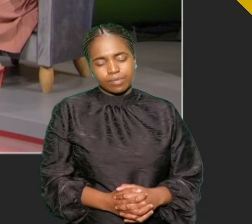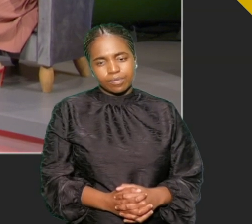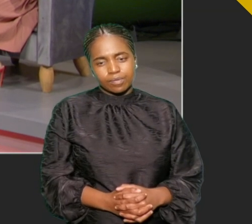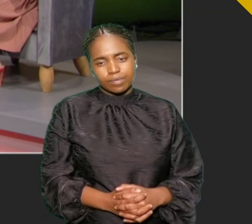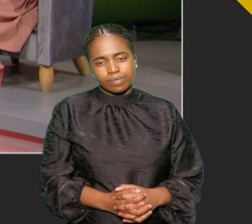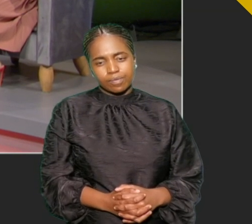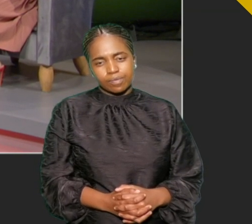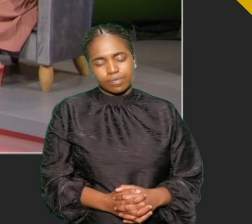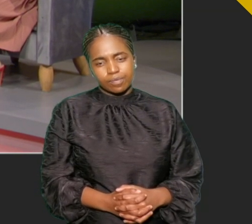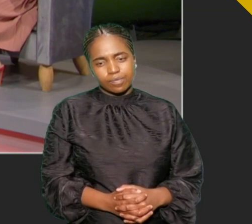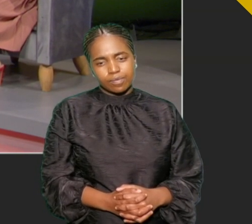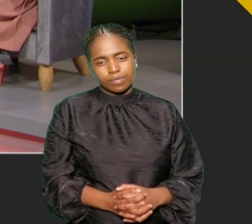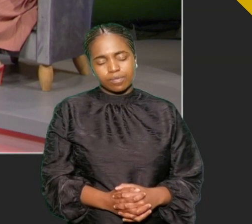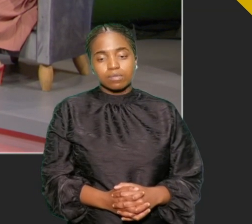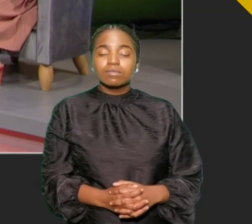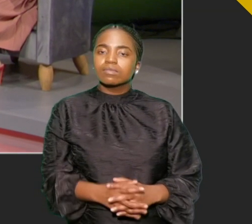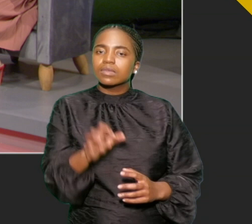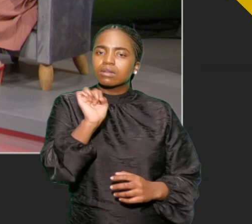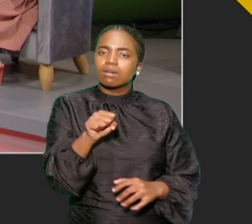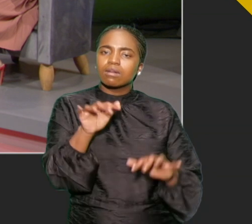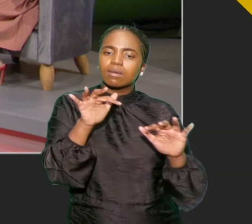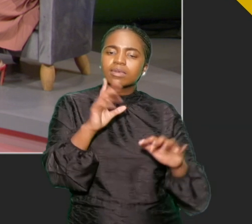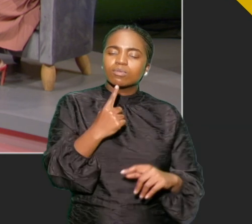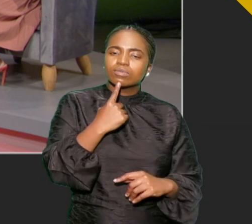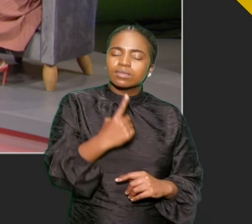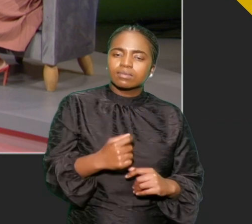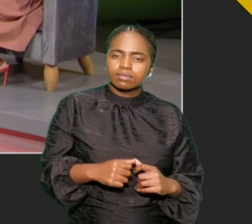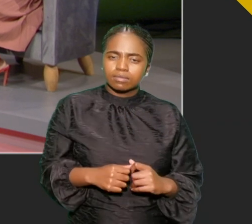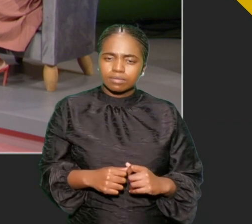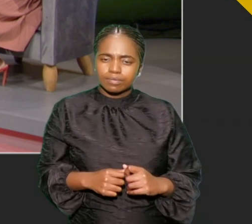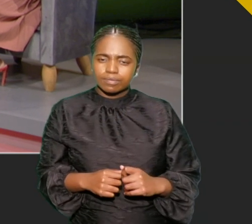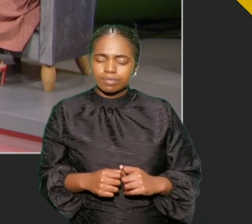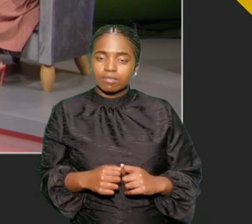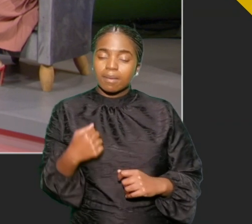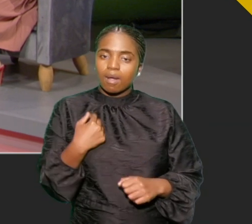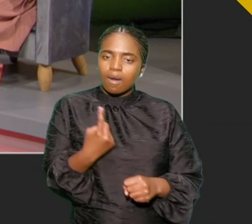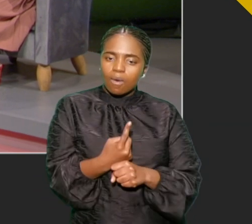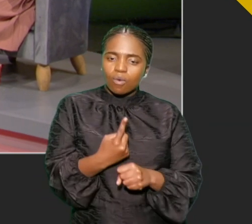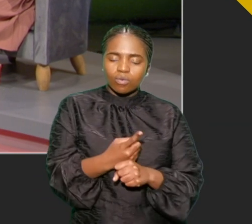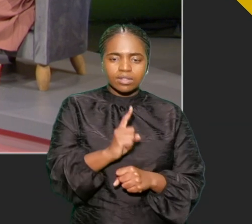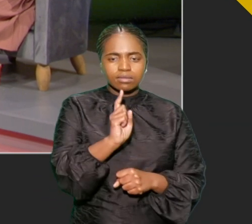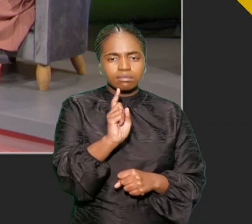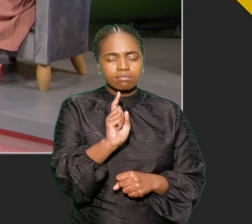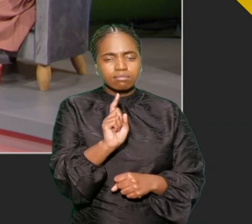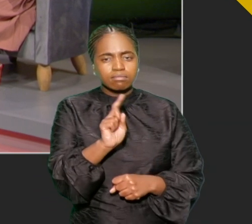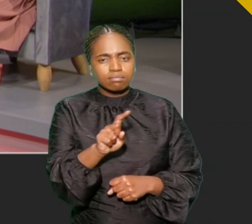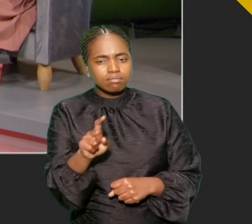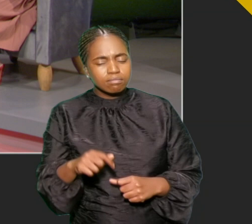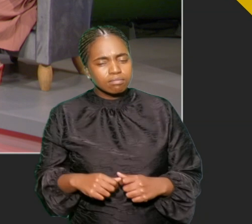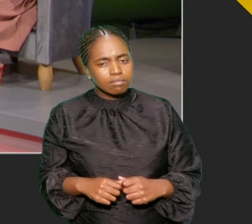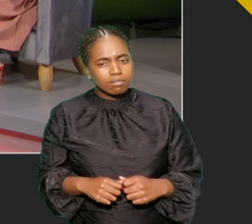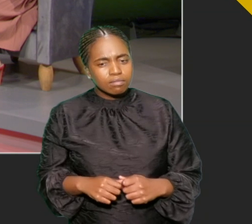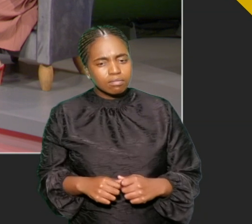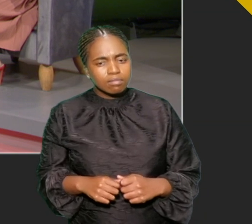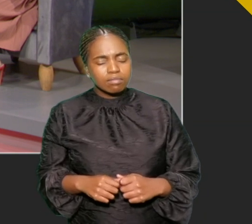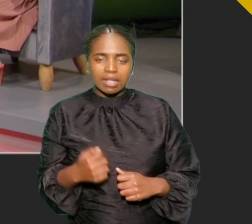Yes, I do get fears just like everyone else. I get really how it is. So I always go into anything with a spirit